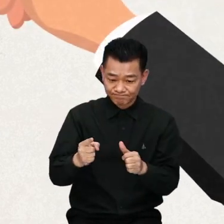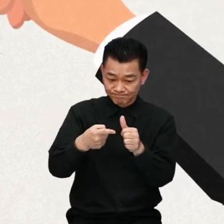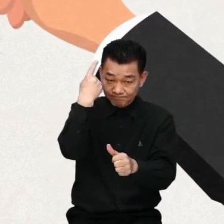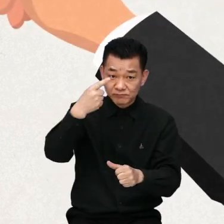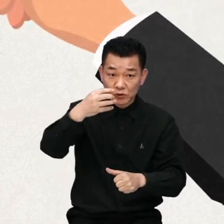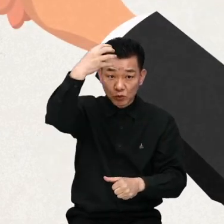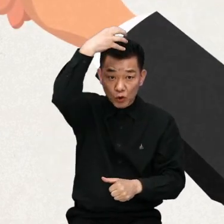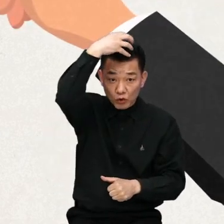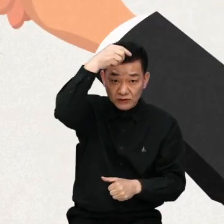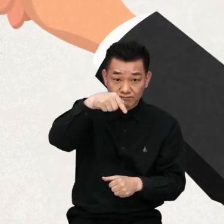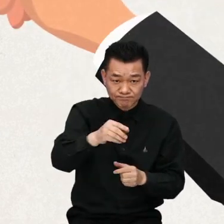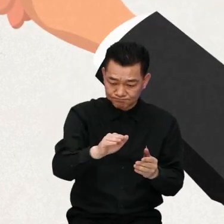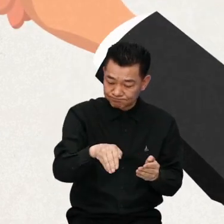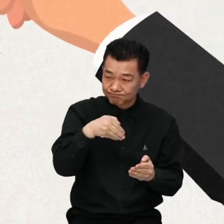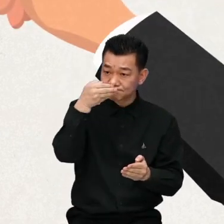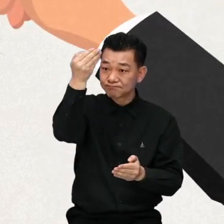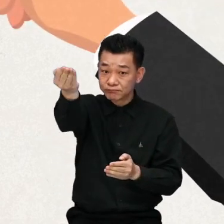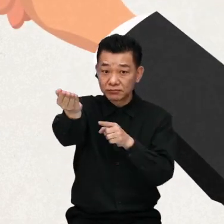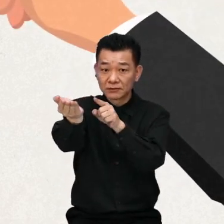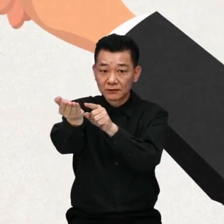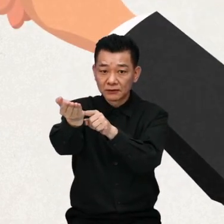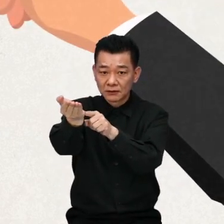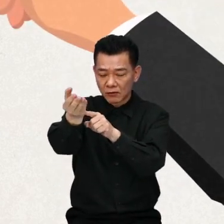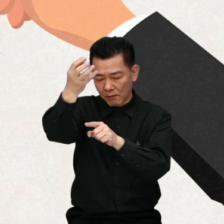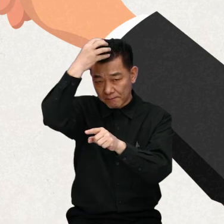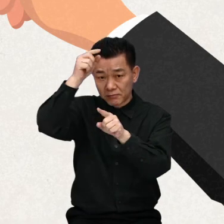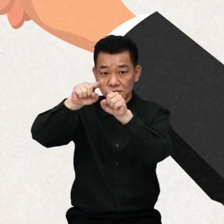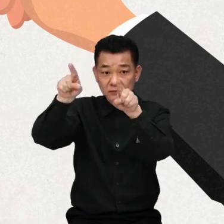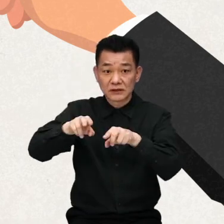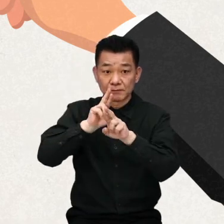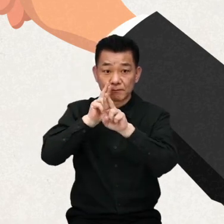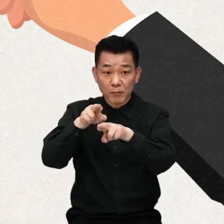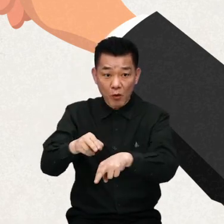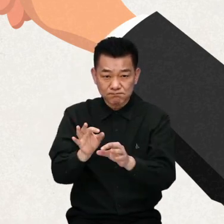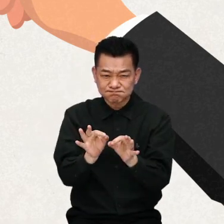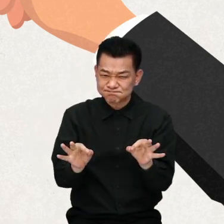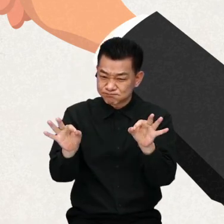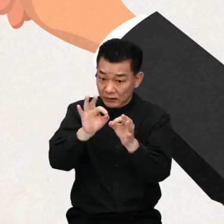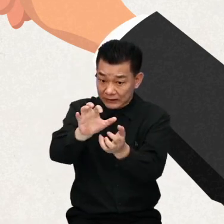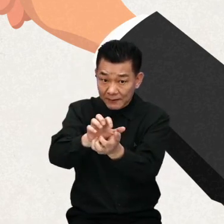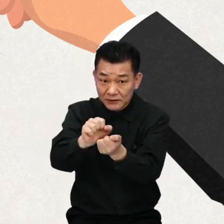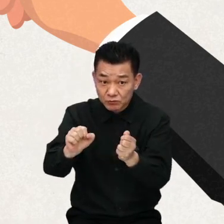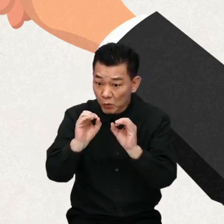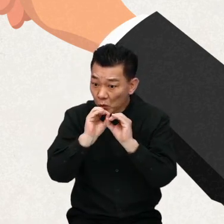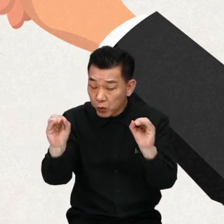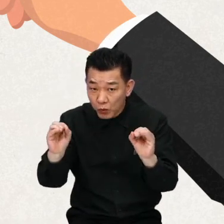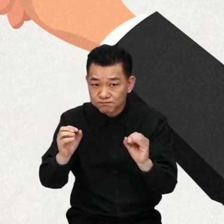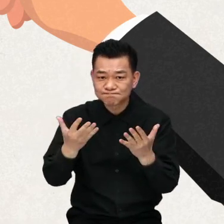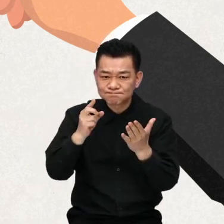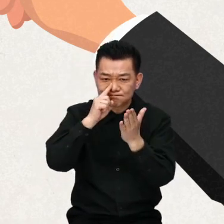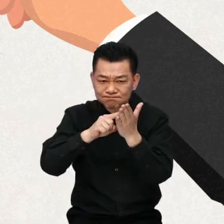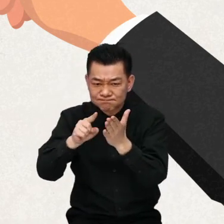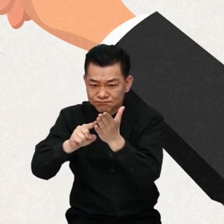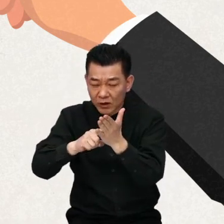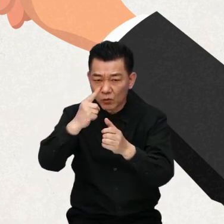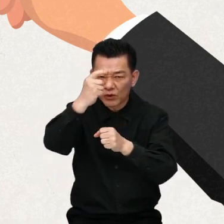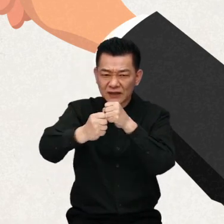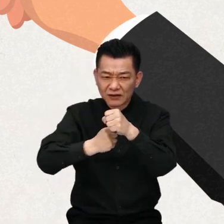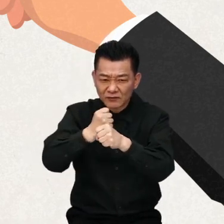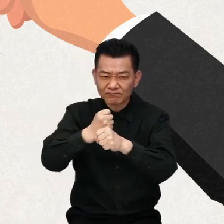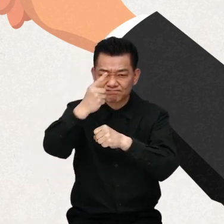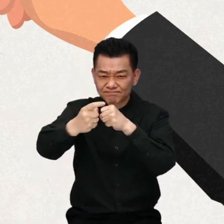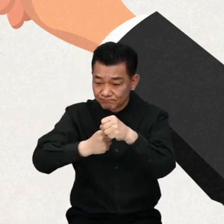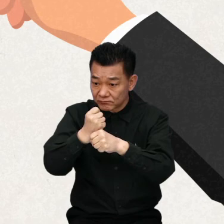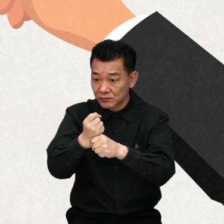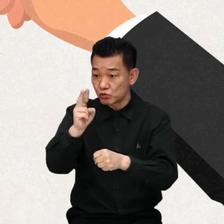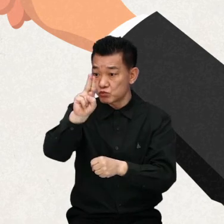reviewing the reports submitted by the states parties, judging if there is a major violation, then submitting an annual report to the UN